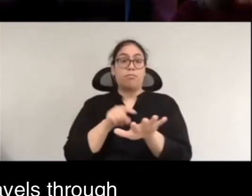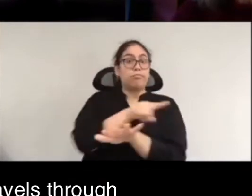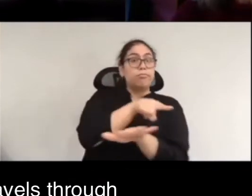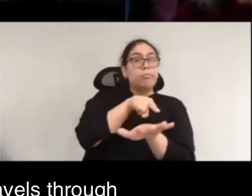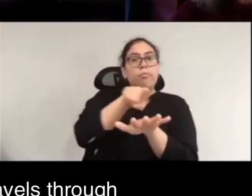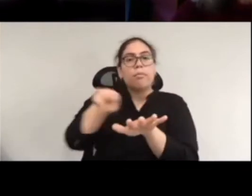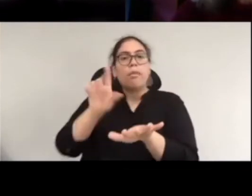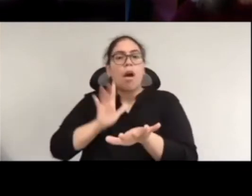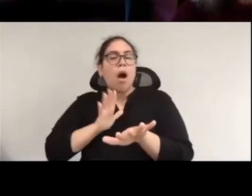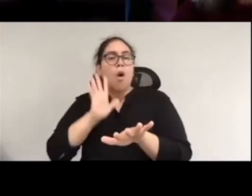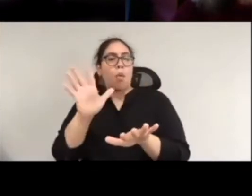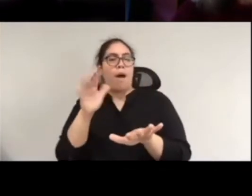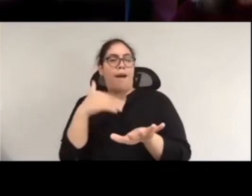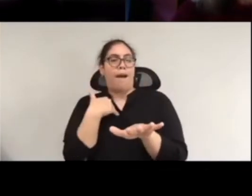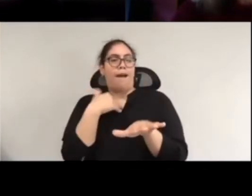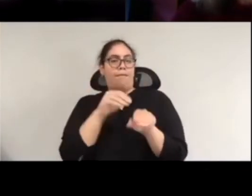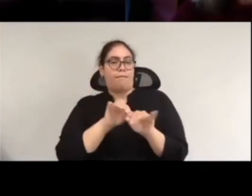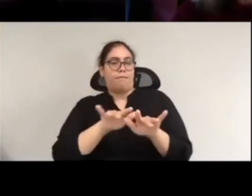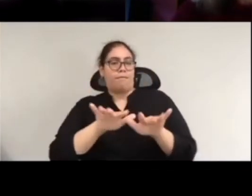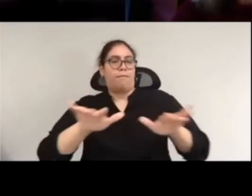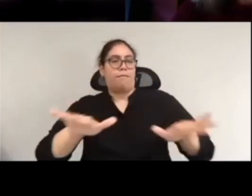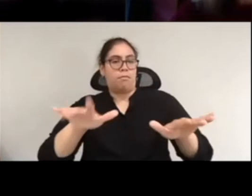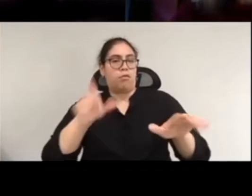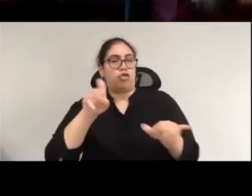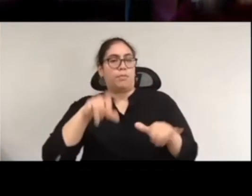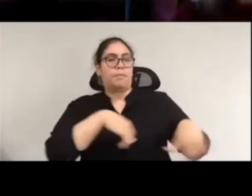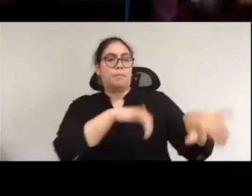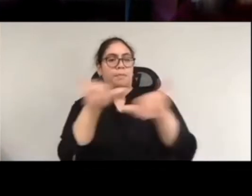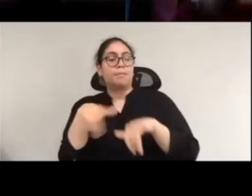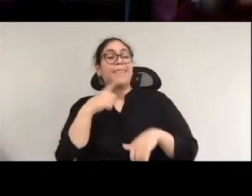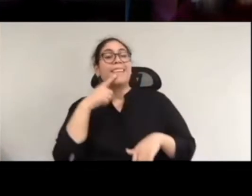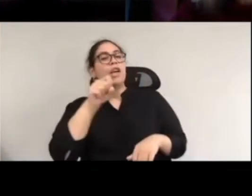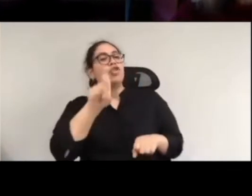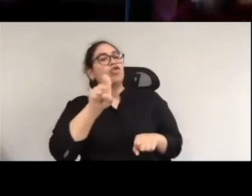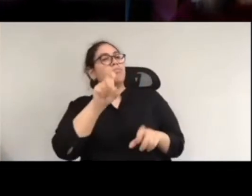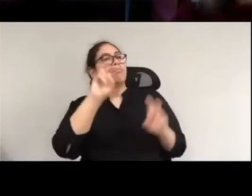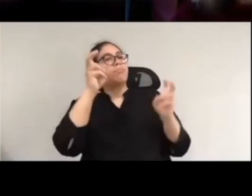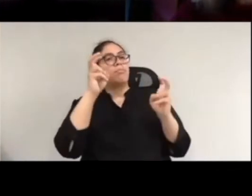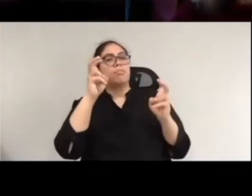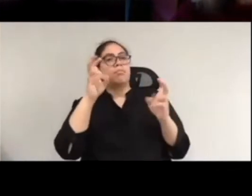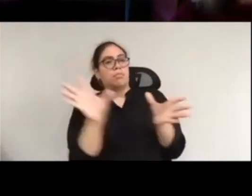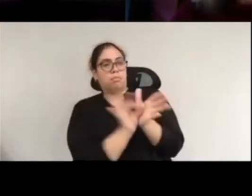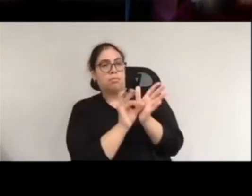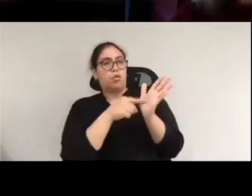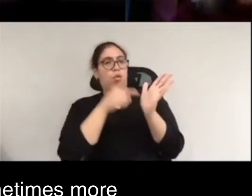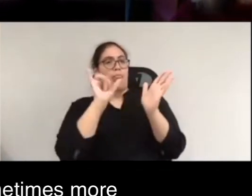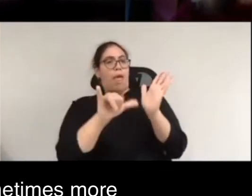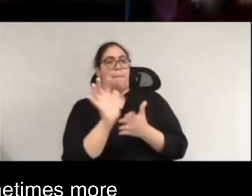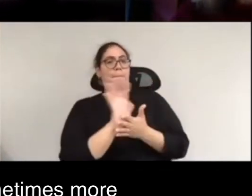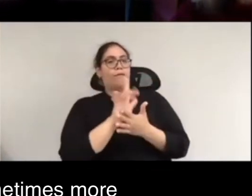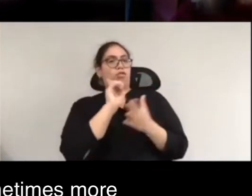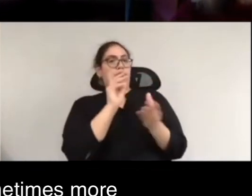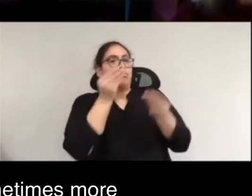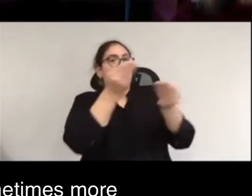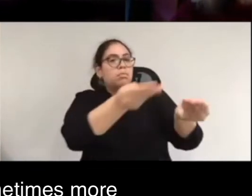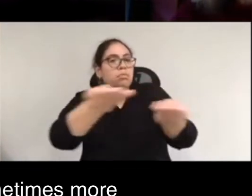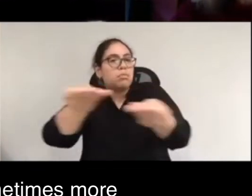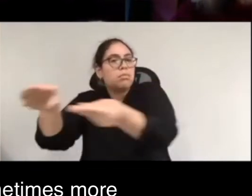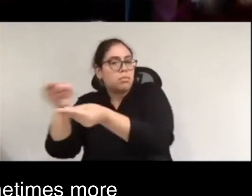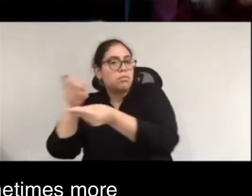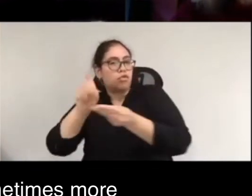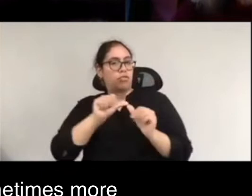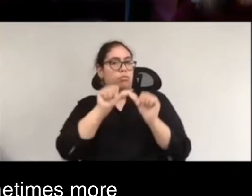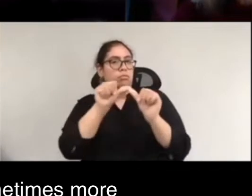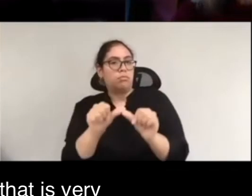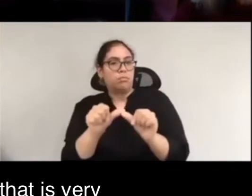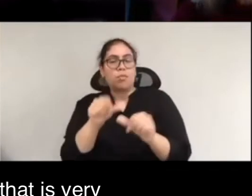the different layers of distribution. And that it travels with the movie. Yeah. That's right. Through the duration of the shelf life, which is sometimes more manageable